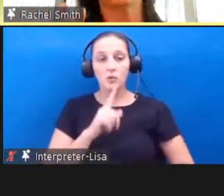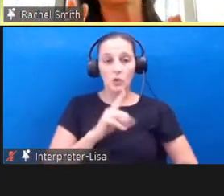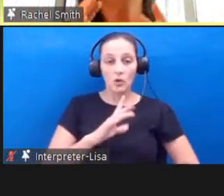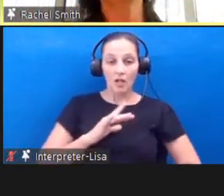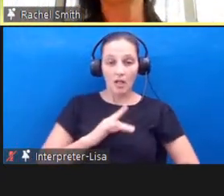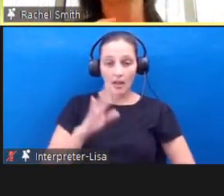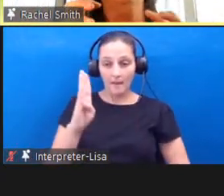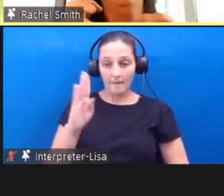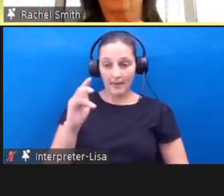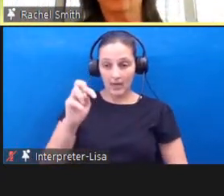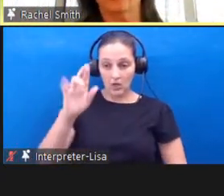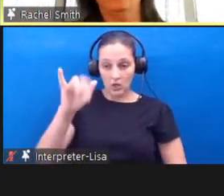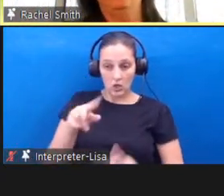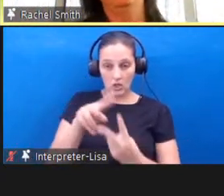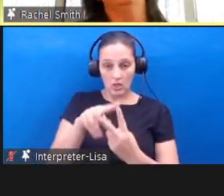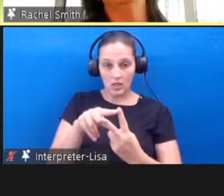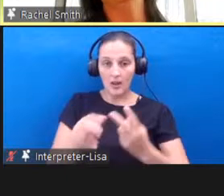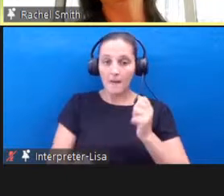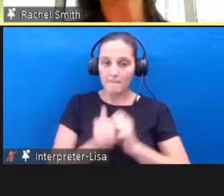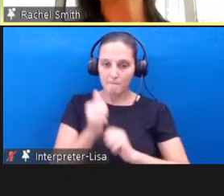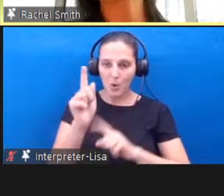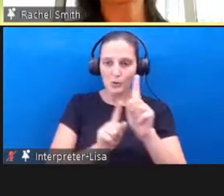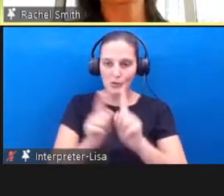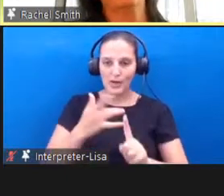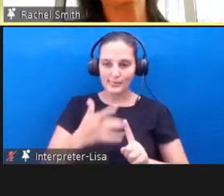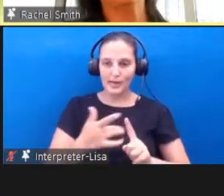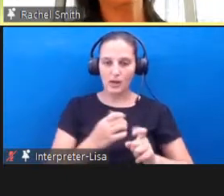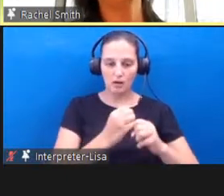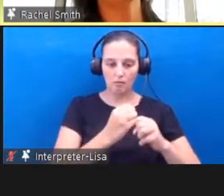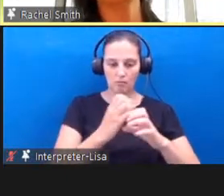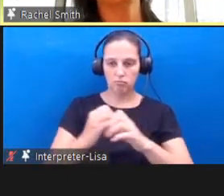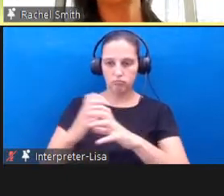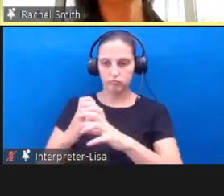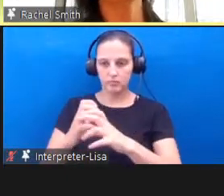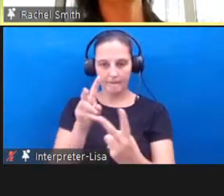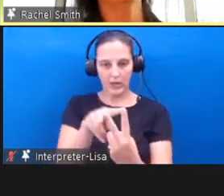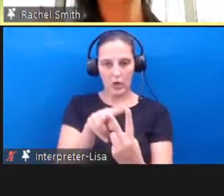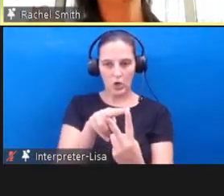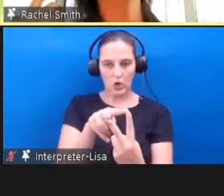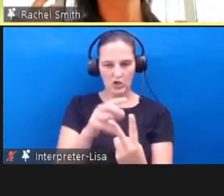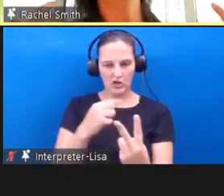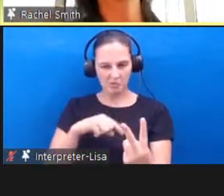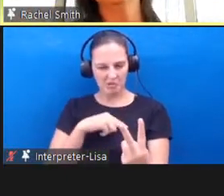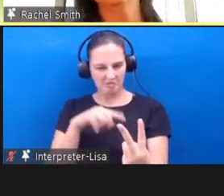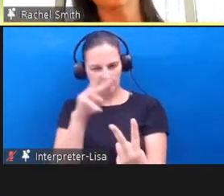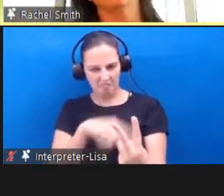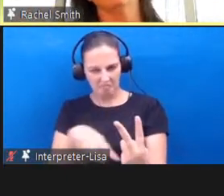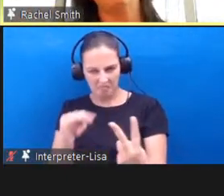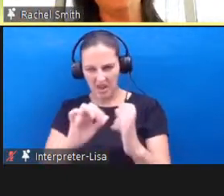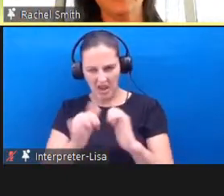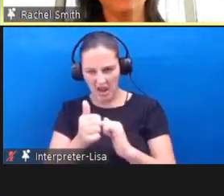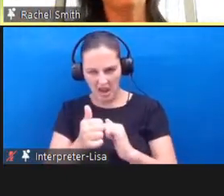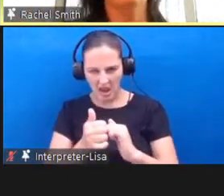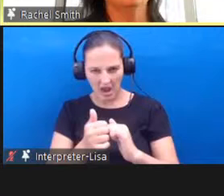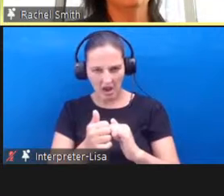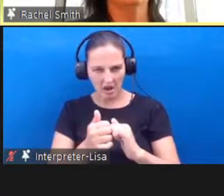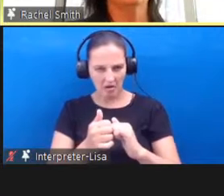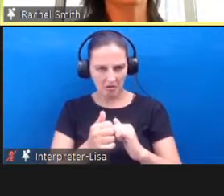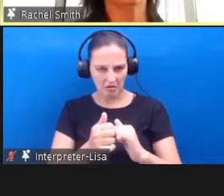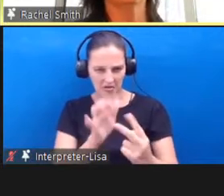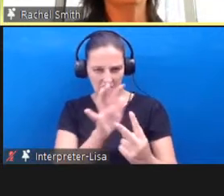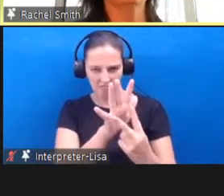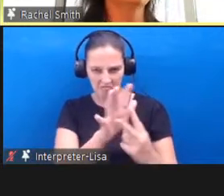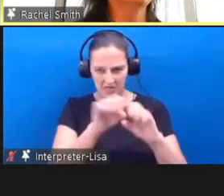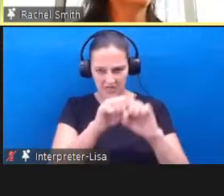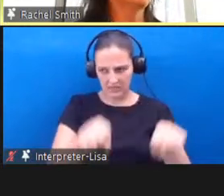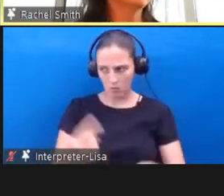most stars form with pairs. And so we want to learn more about that to try to understand how these systems might be different from single